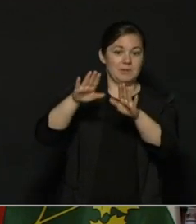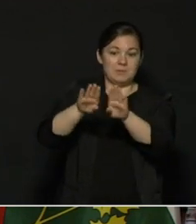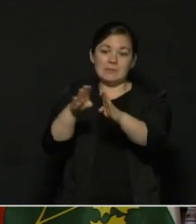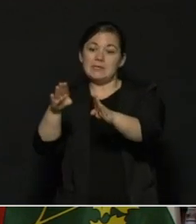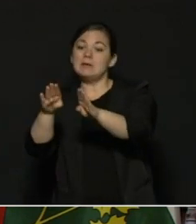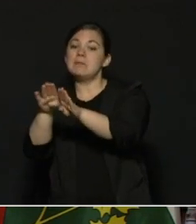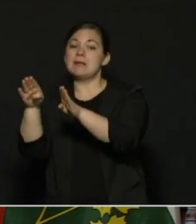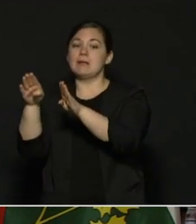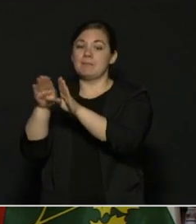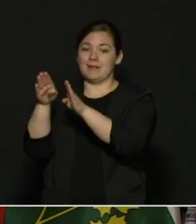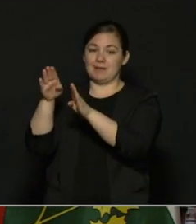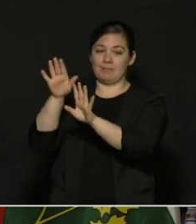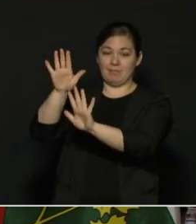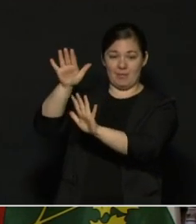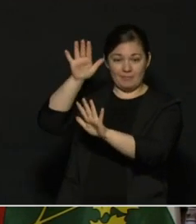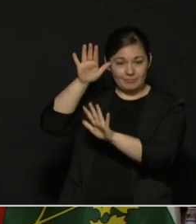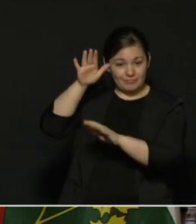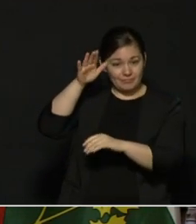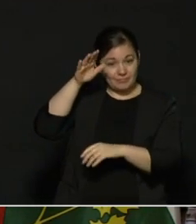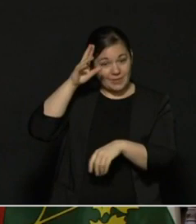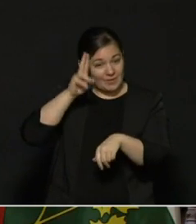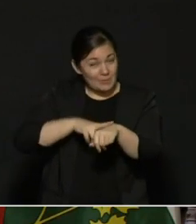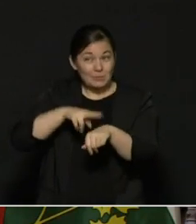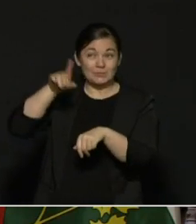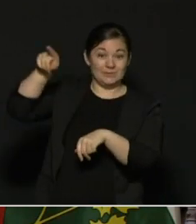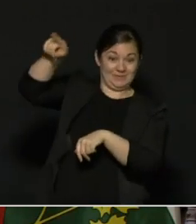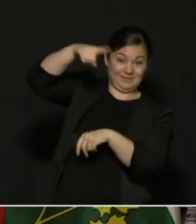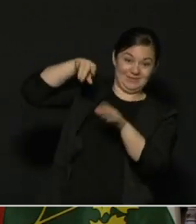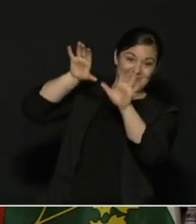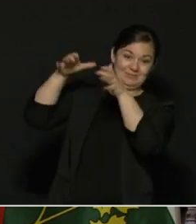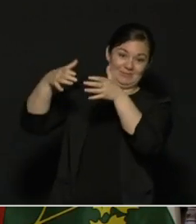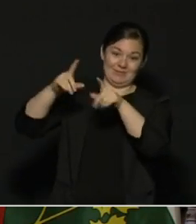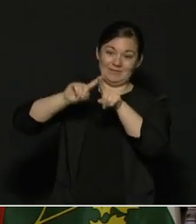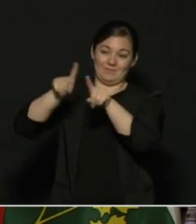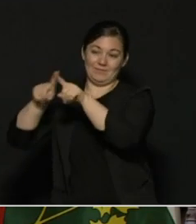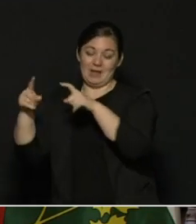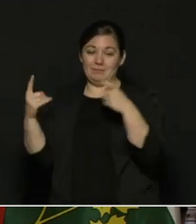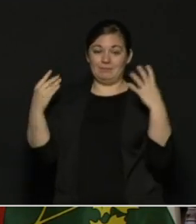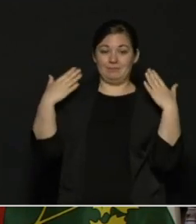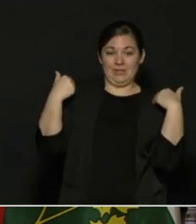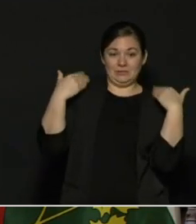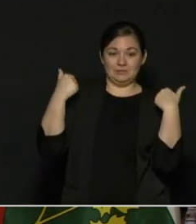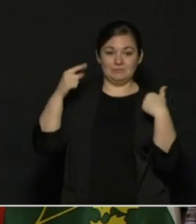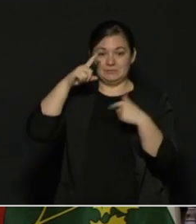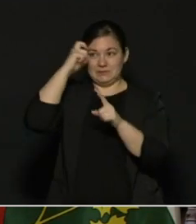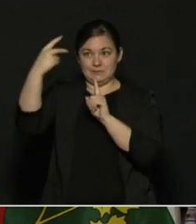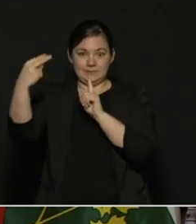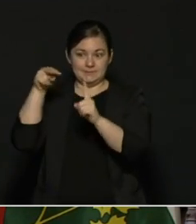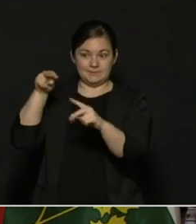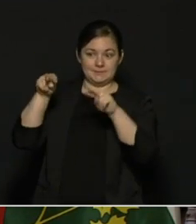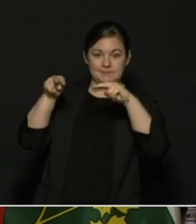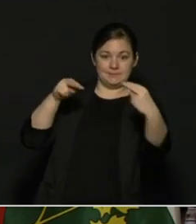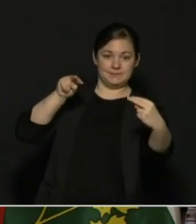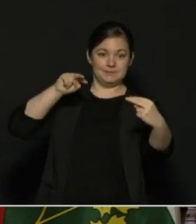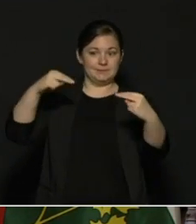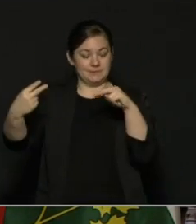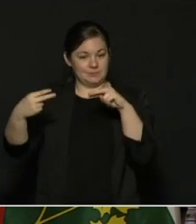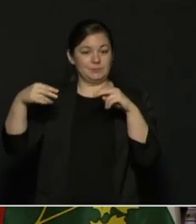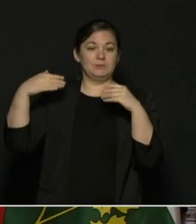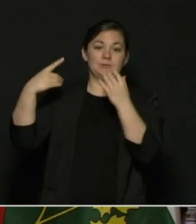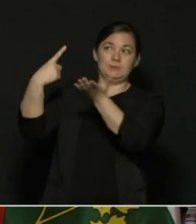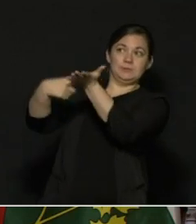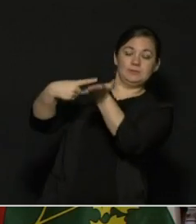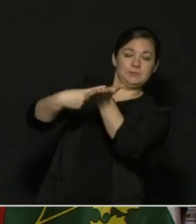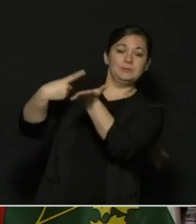there's a lot of different ministries and sectors that would have amount of work to do to bring those recommendations forward. Again, following the